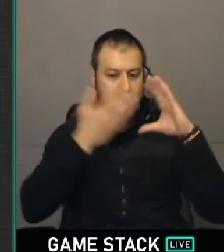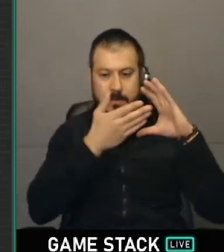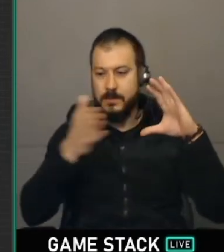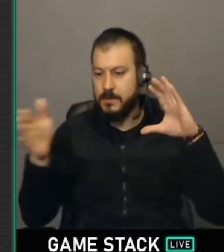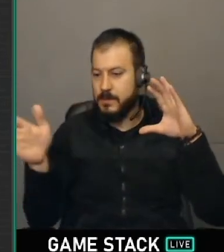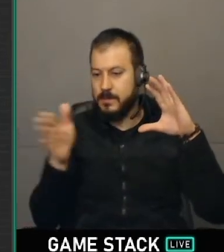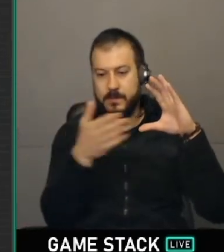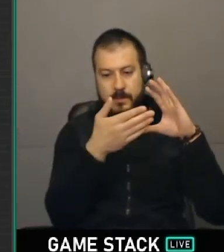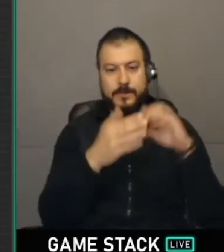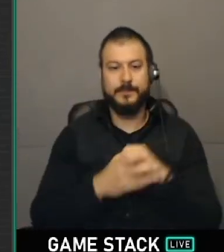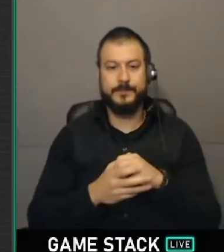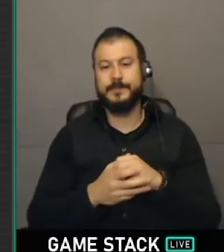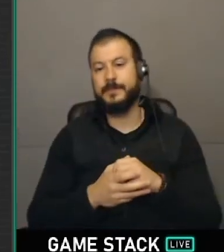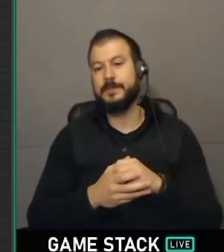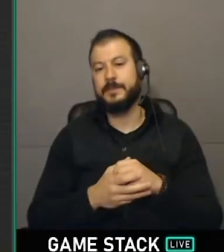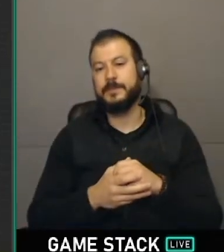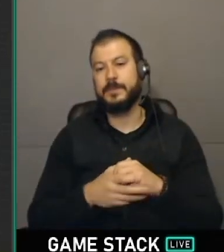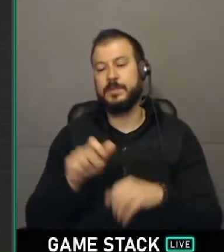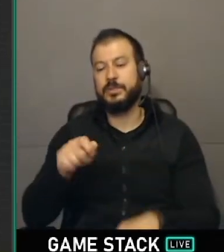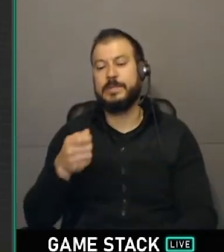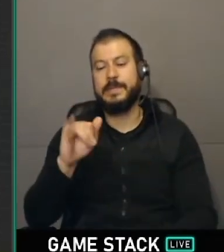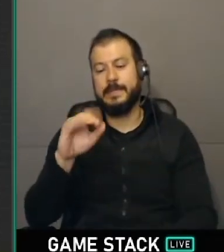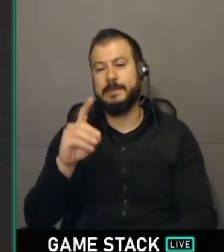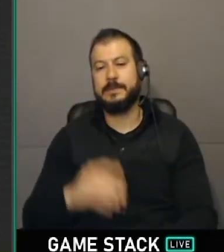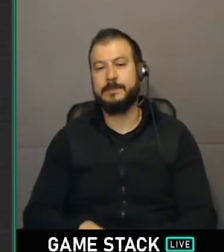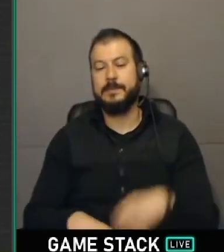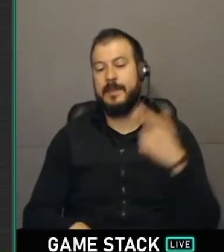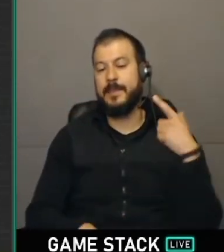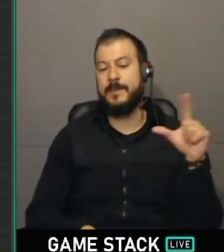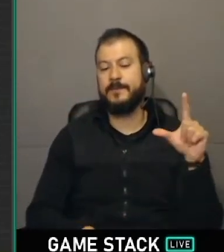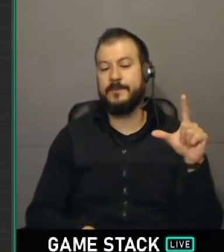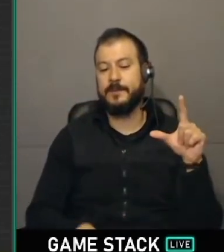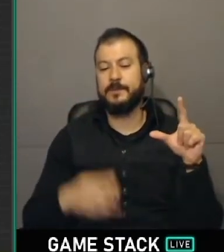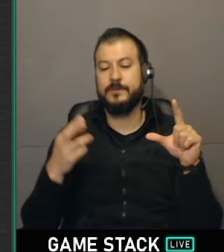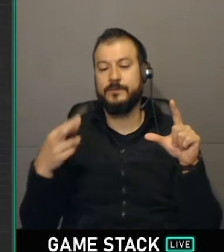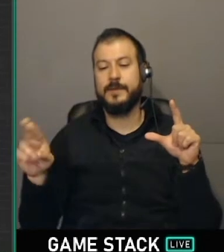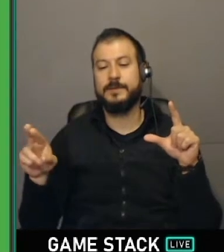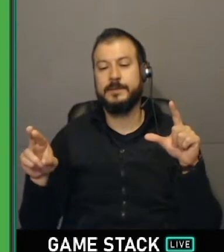So here's channel IDs. Left, right,